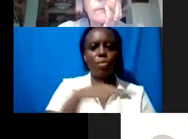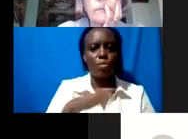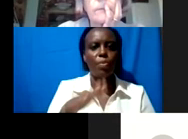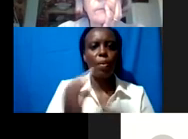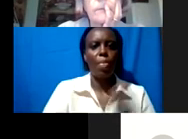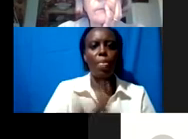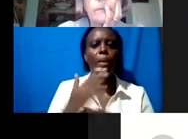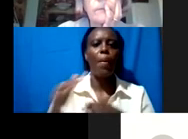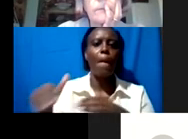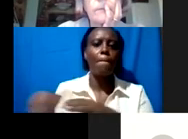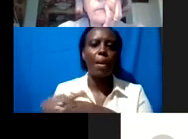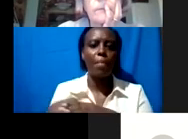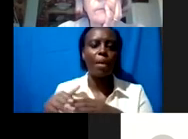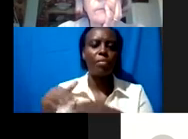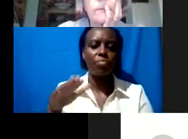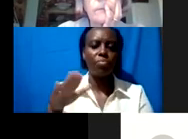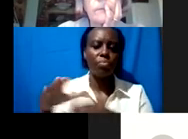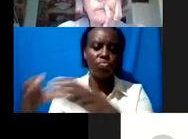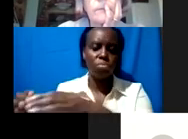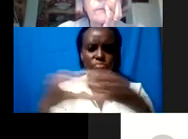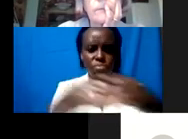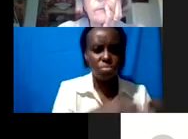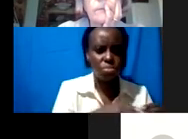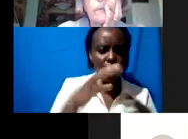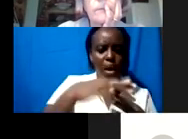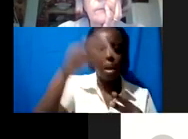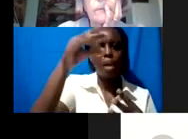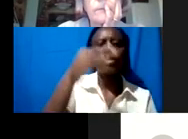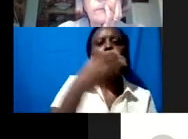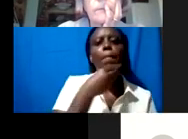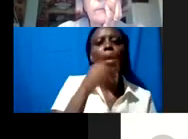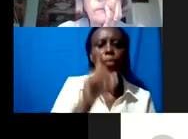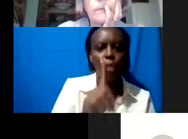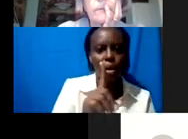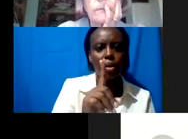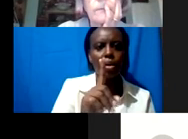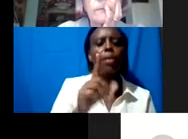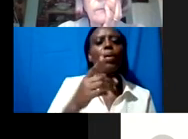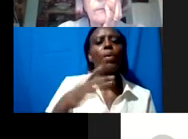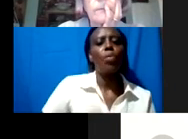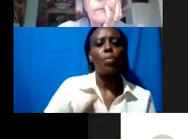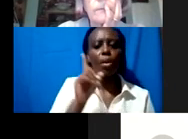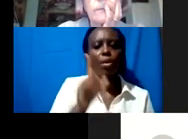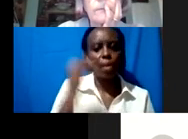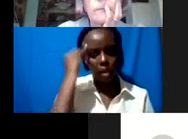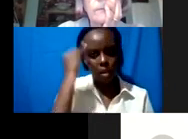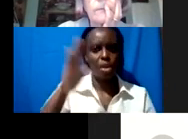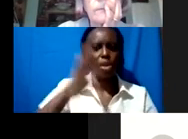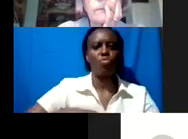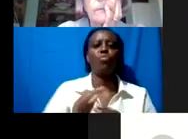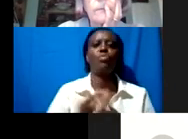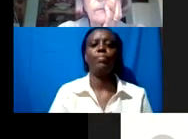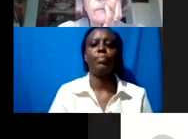multi-member constituencies, electing 1 man and 1 woman is a good idea, it should be done in a context